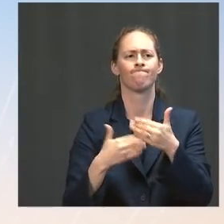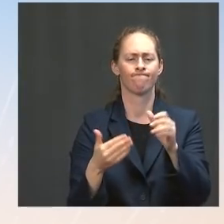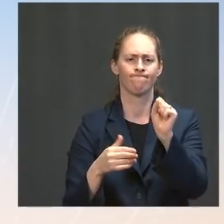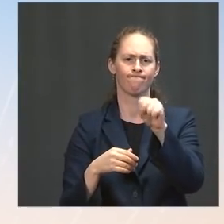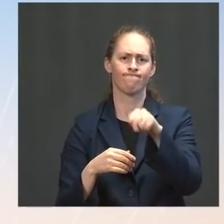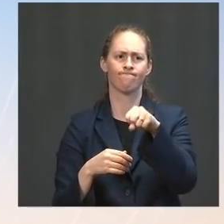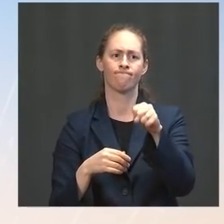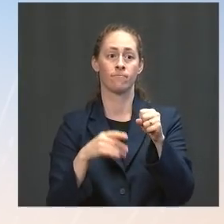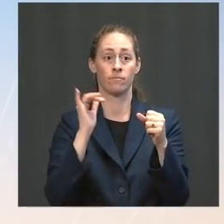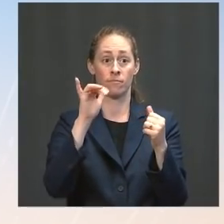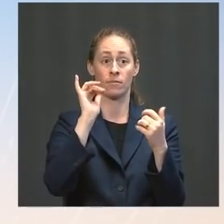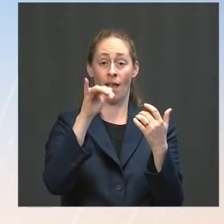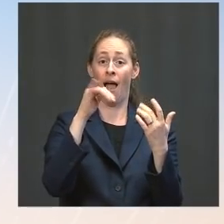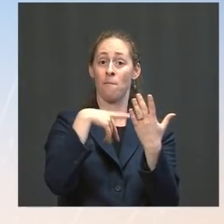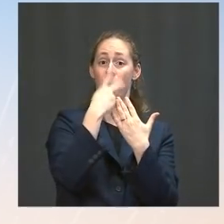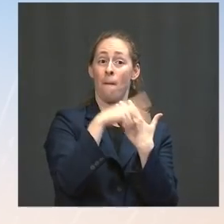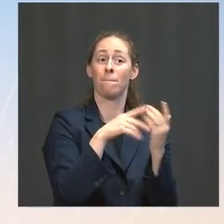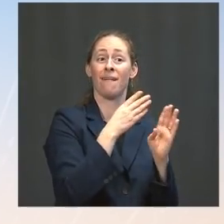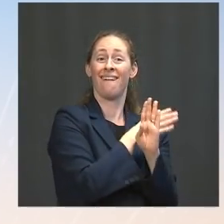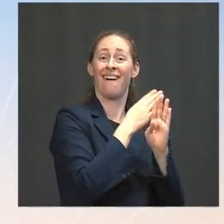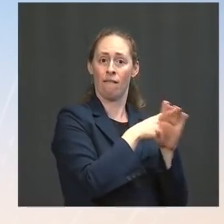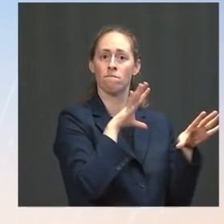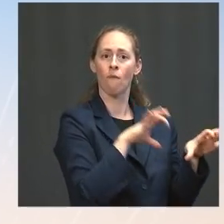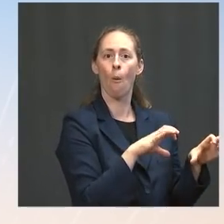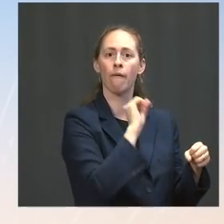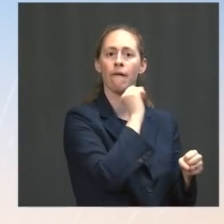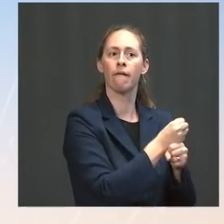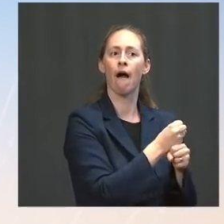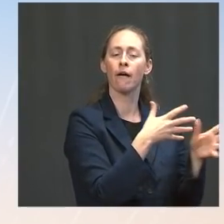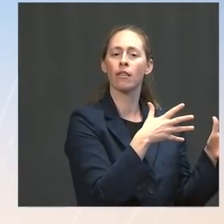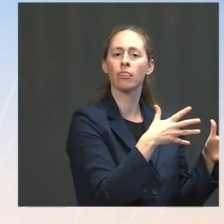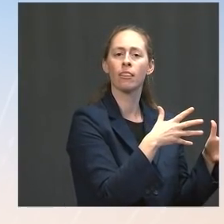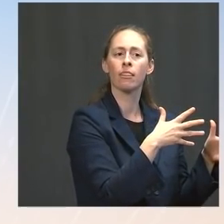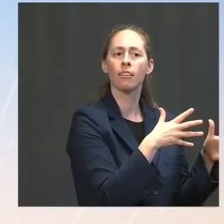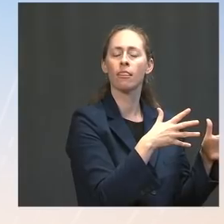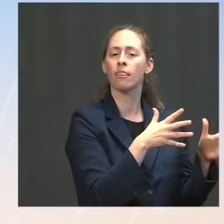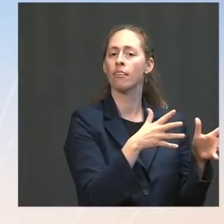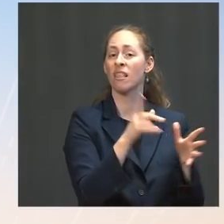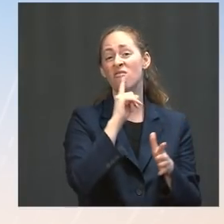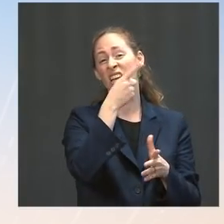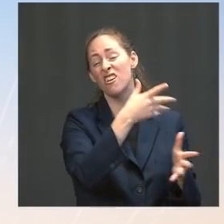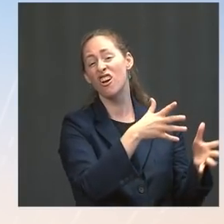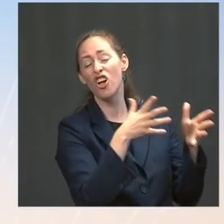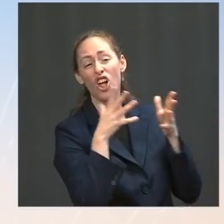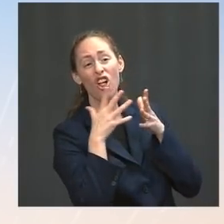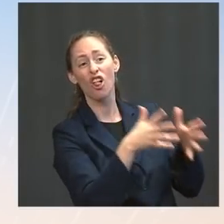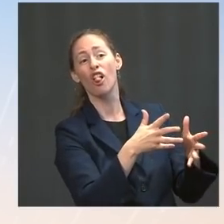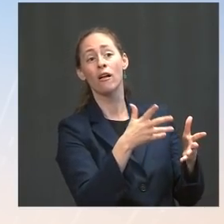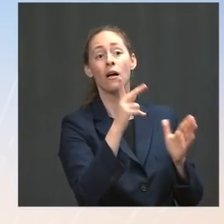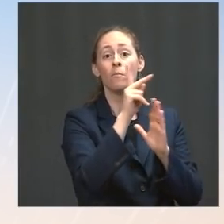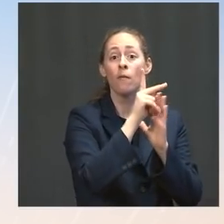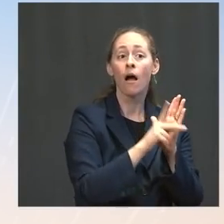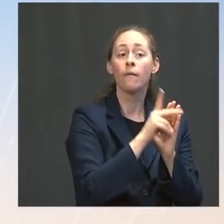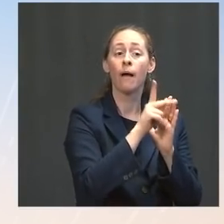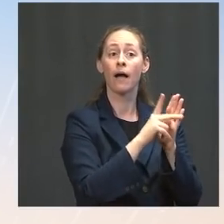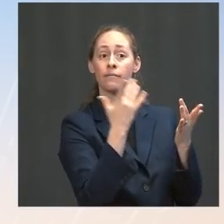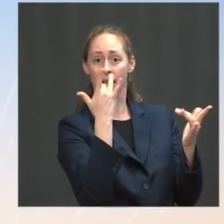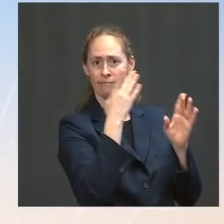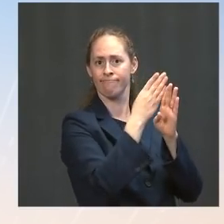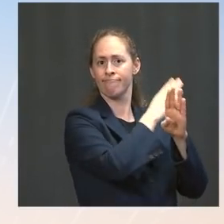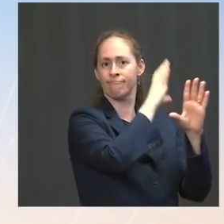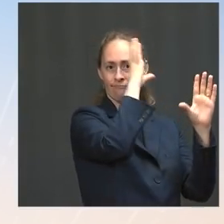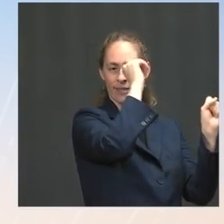many Afghans and Americans have arrived in the United States. We were And I unable to get provided those details on numbers. Americans